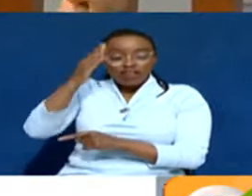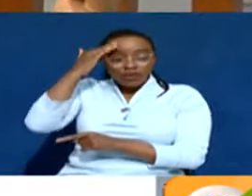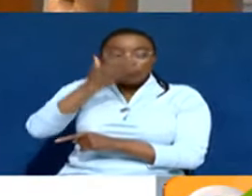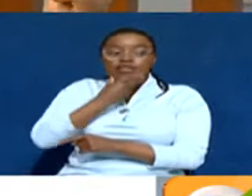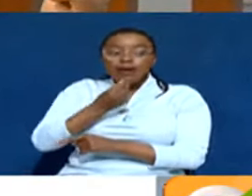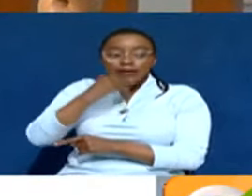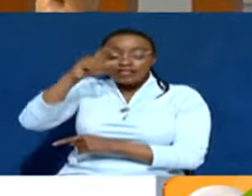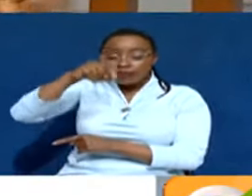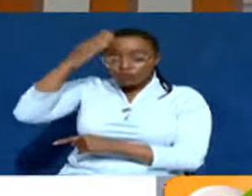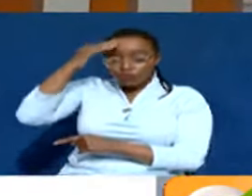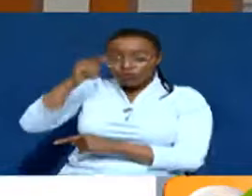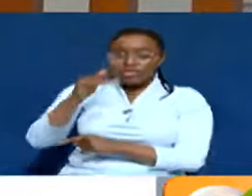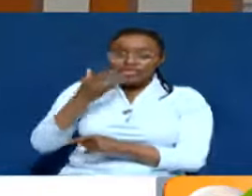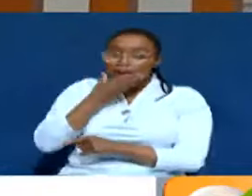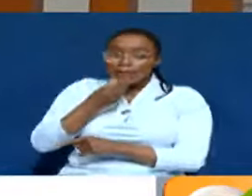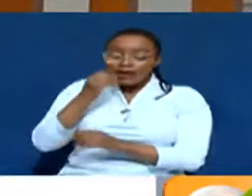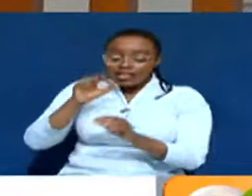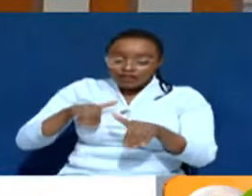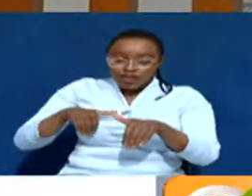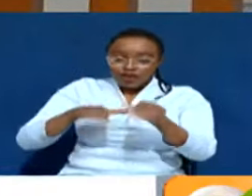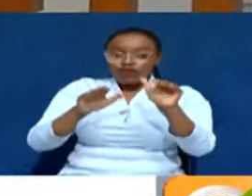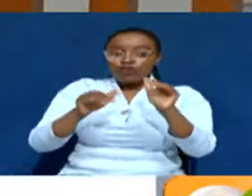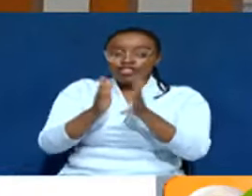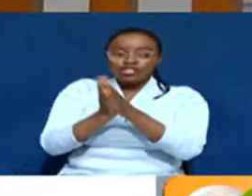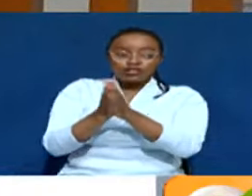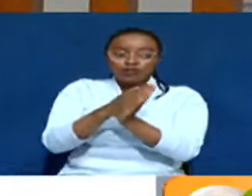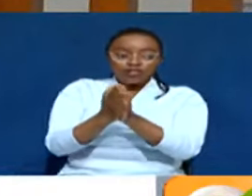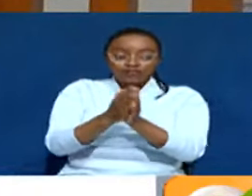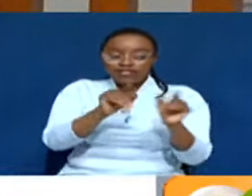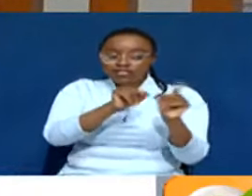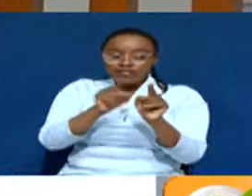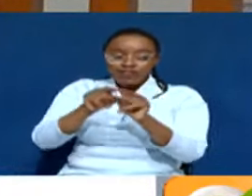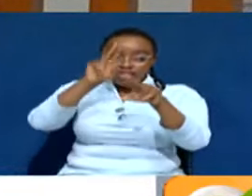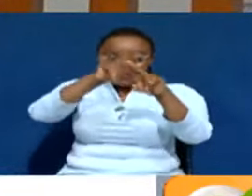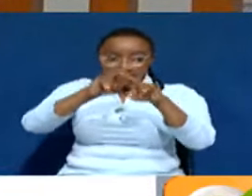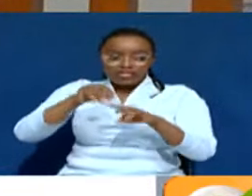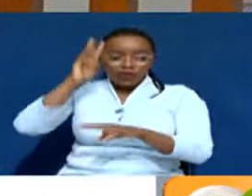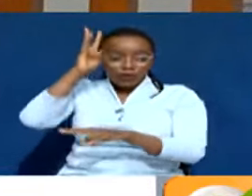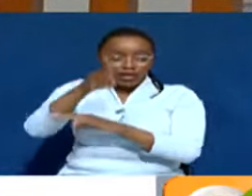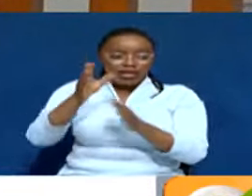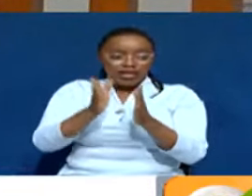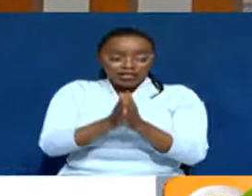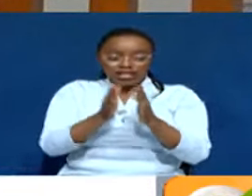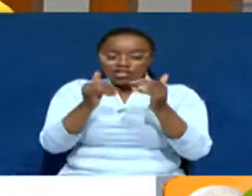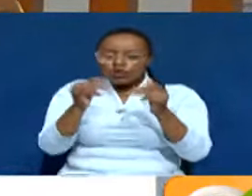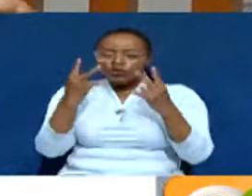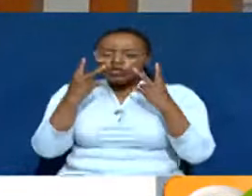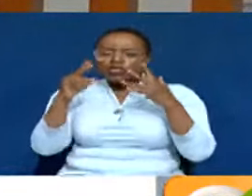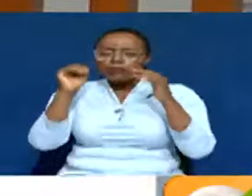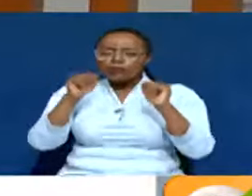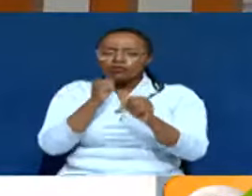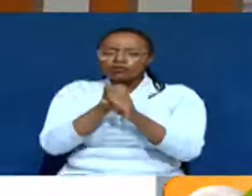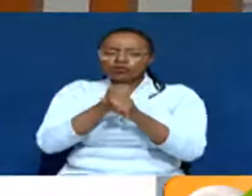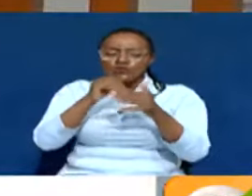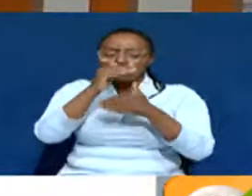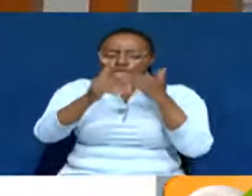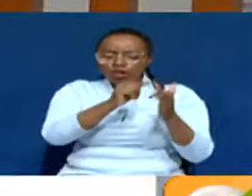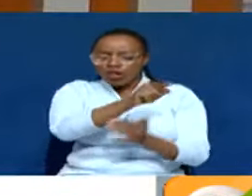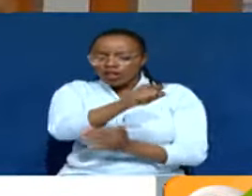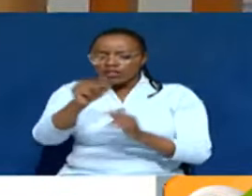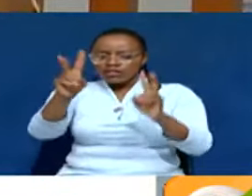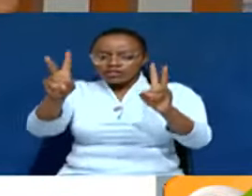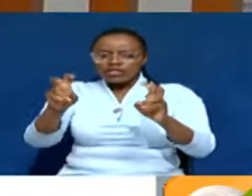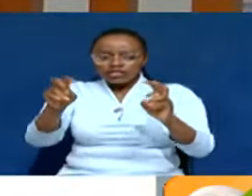He's supposed to know him, by the way, if they follow up. And if they are going to sit down there and try and see what they can do about all this